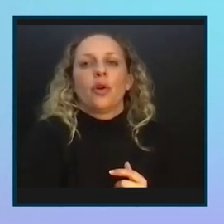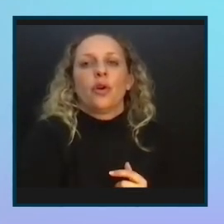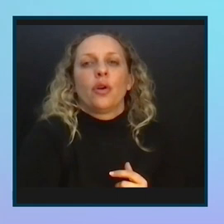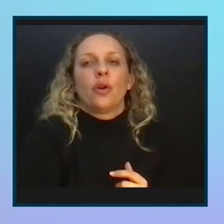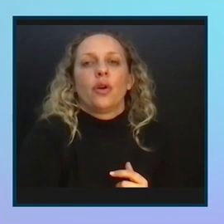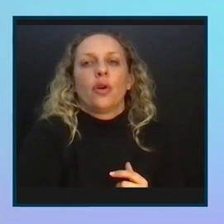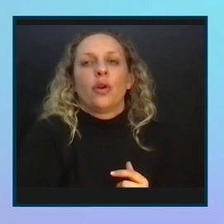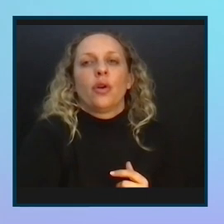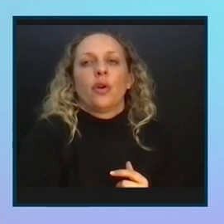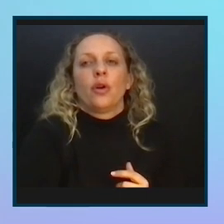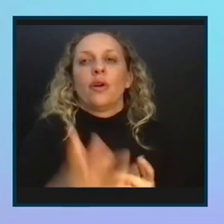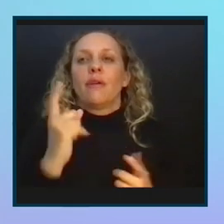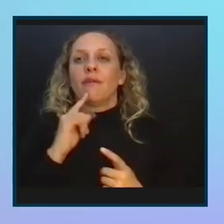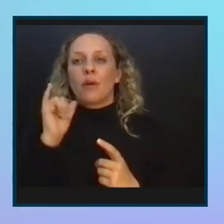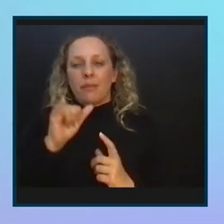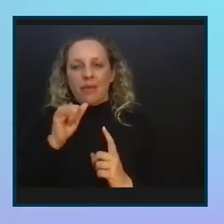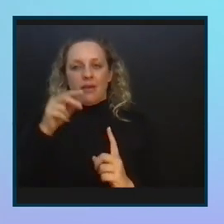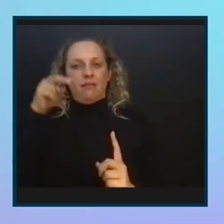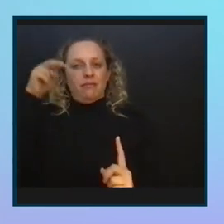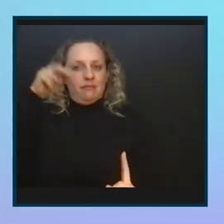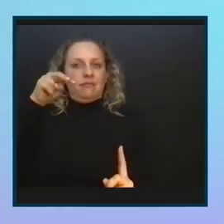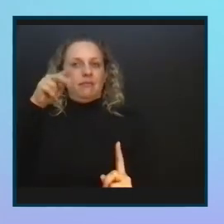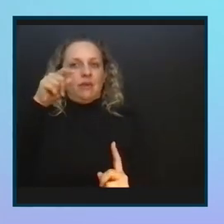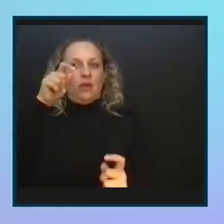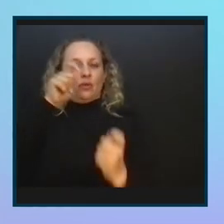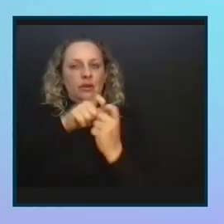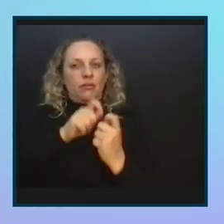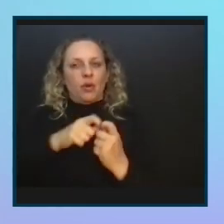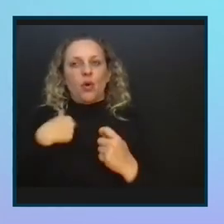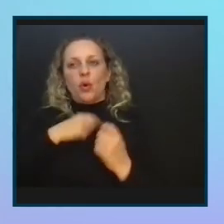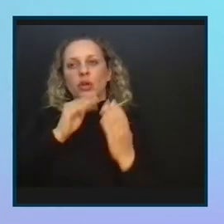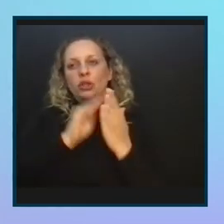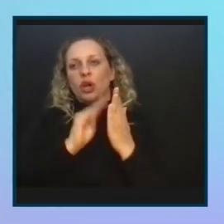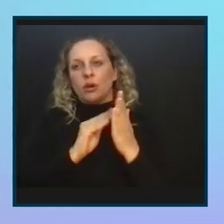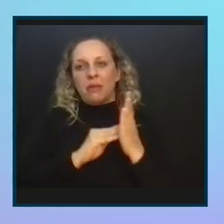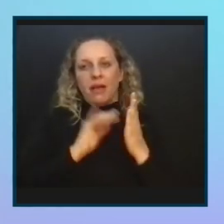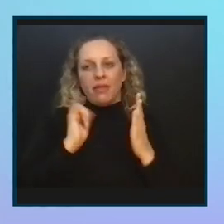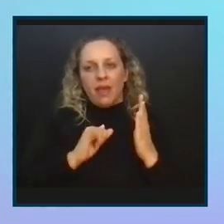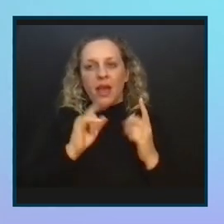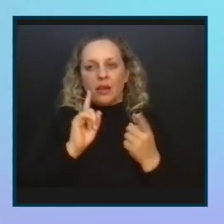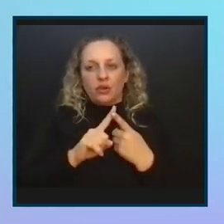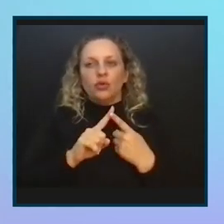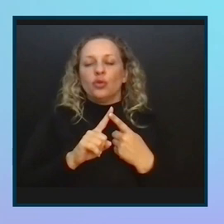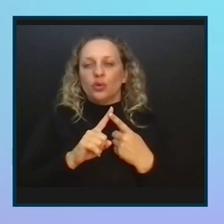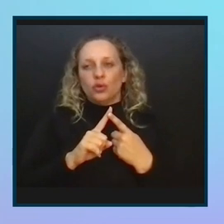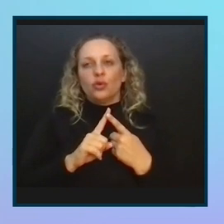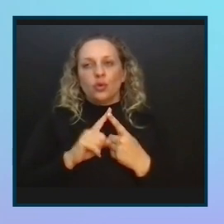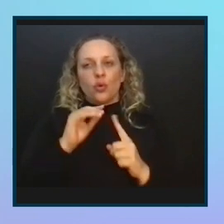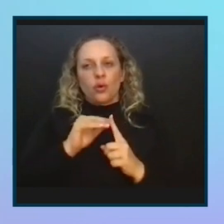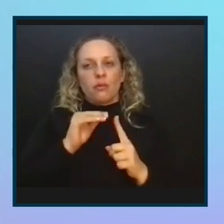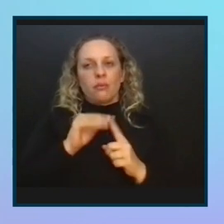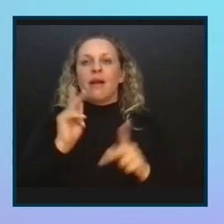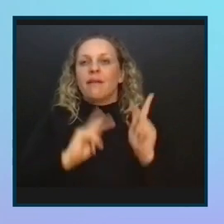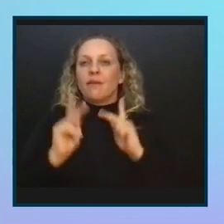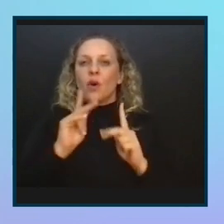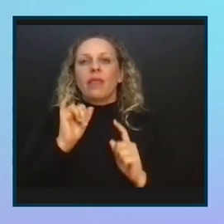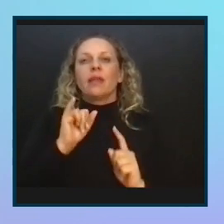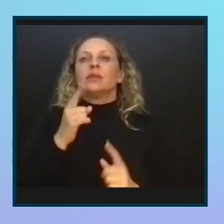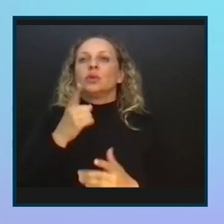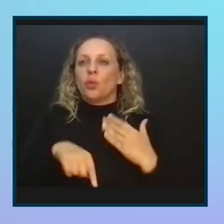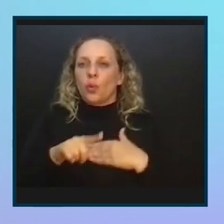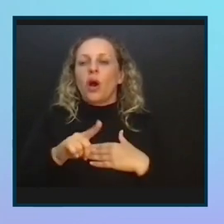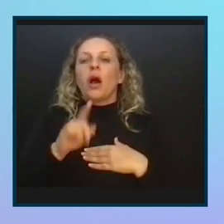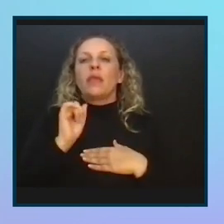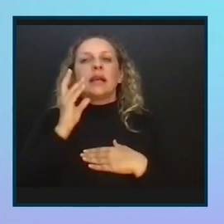From an atomic level, when we're looking at the components, we document that to at least remind folks that this is what